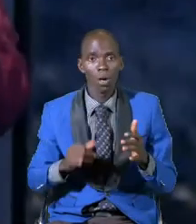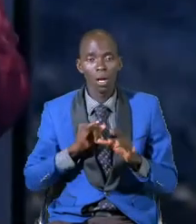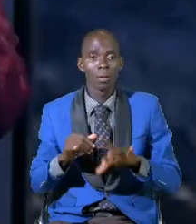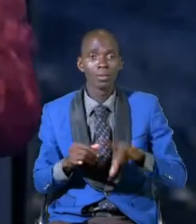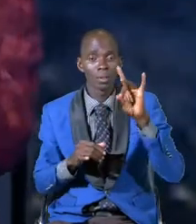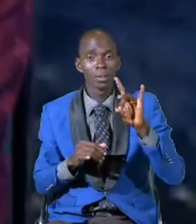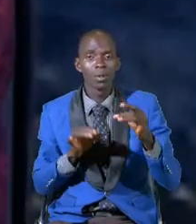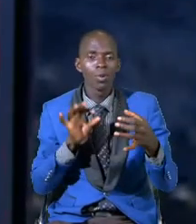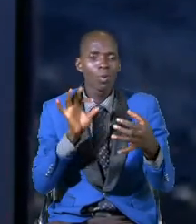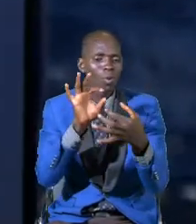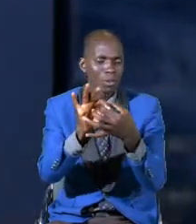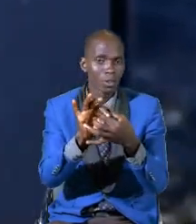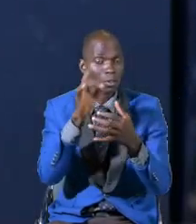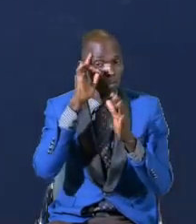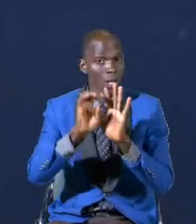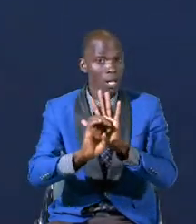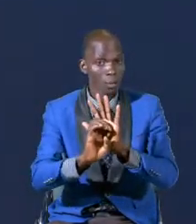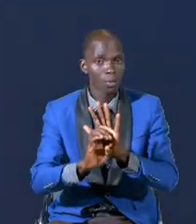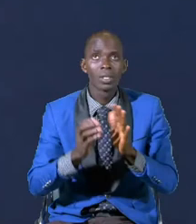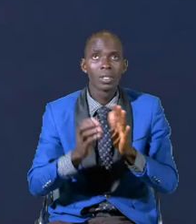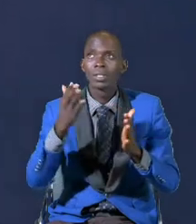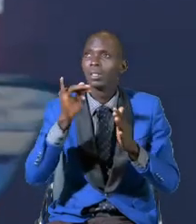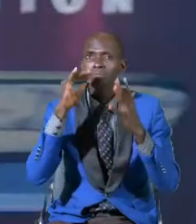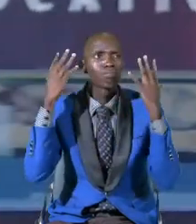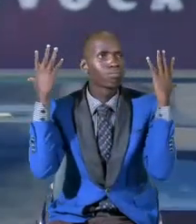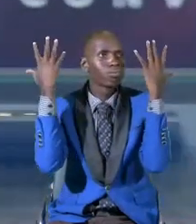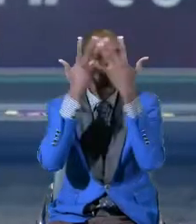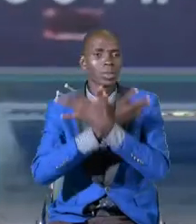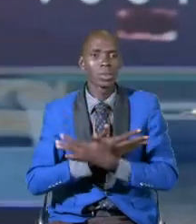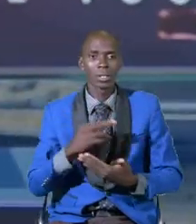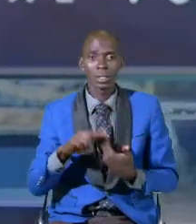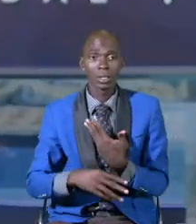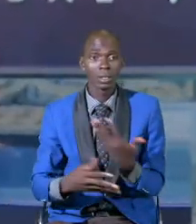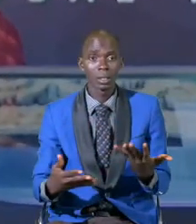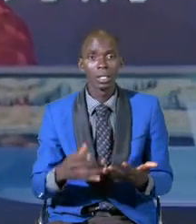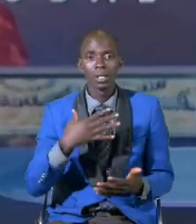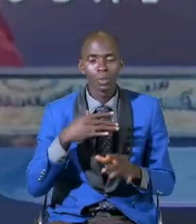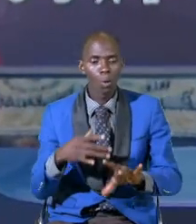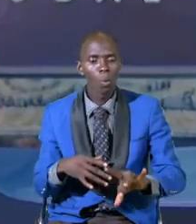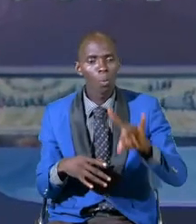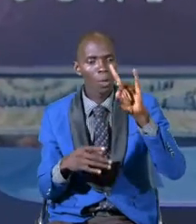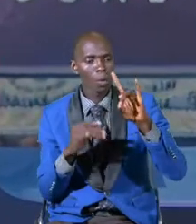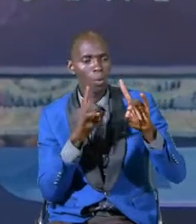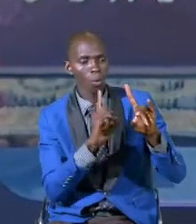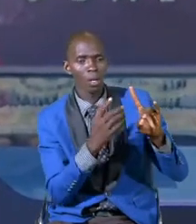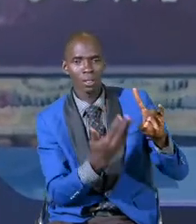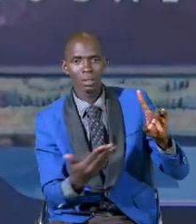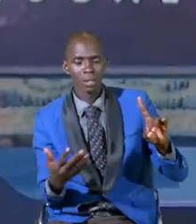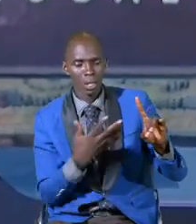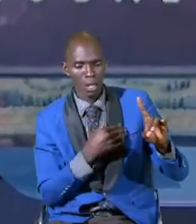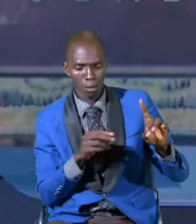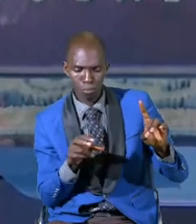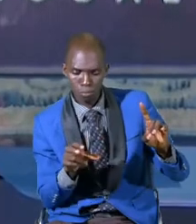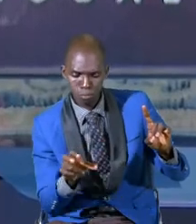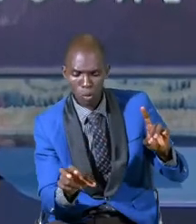Connection. Let's say, for example, there's darkness, and then you pick up that thing and you put it in the socket. Doesn't